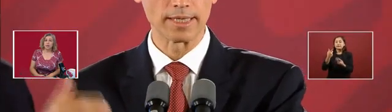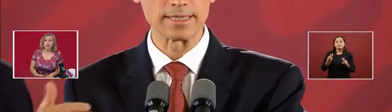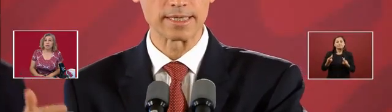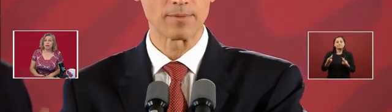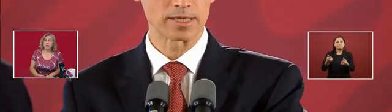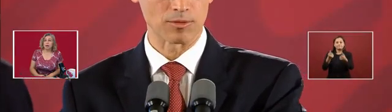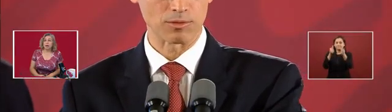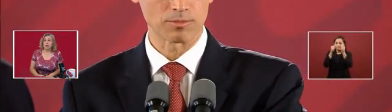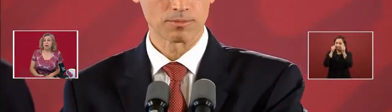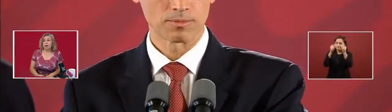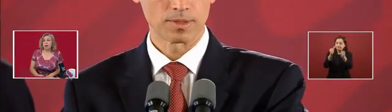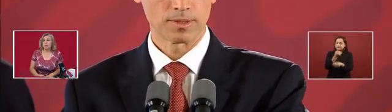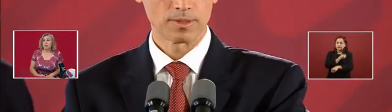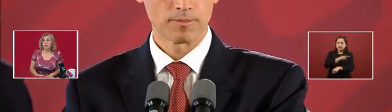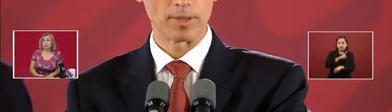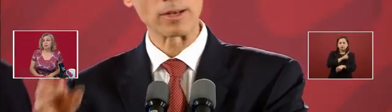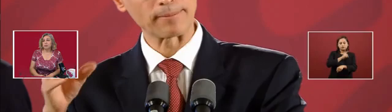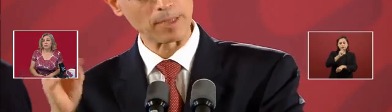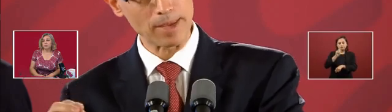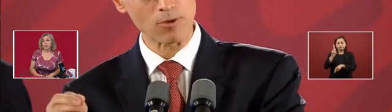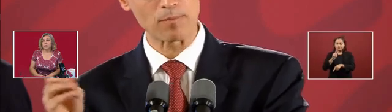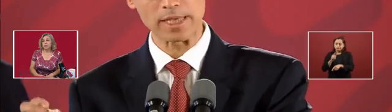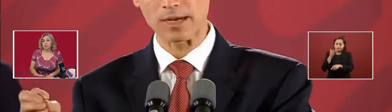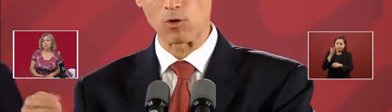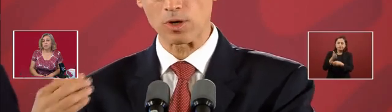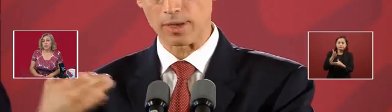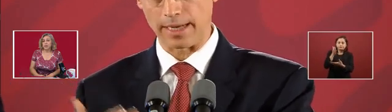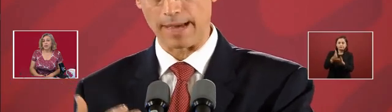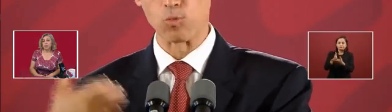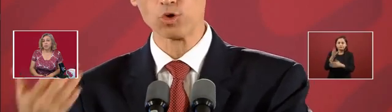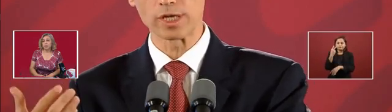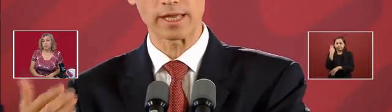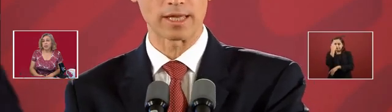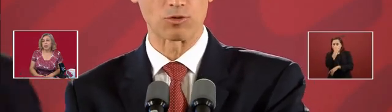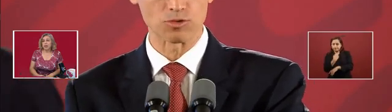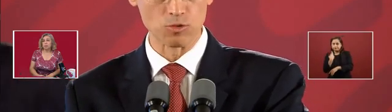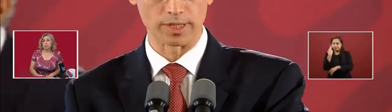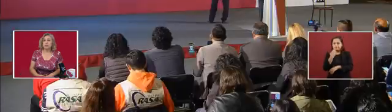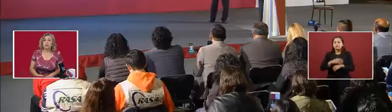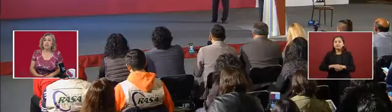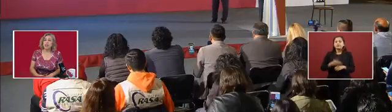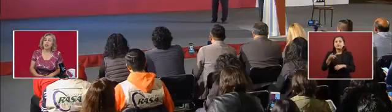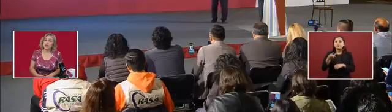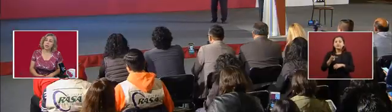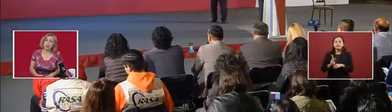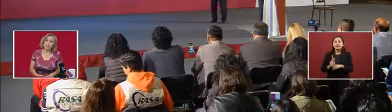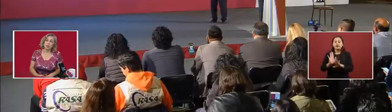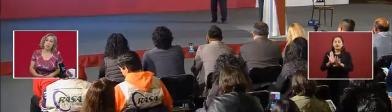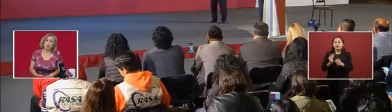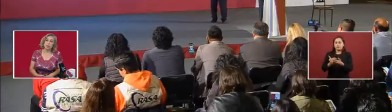so if the important thing here is that the grave